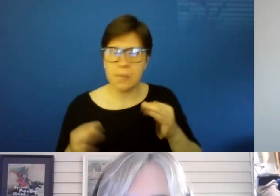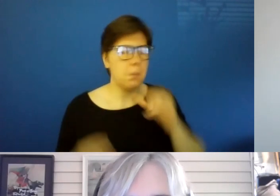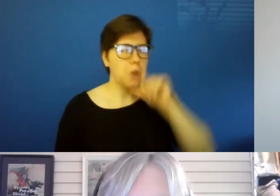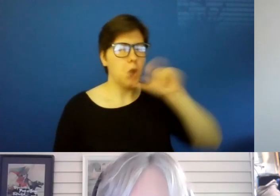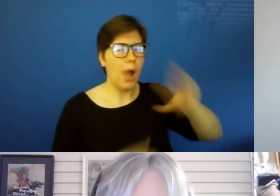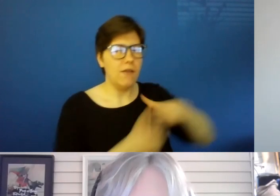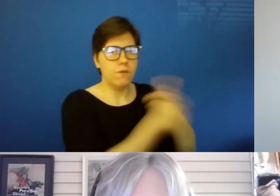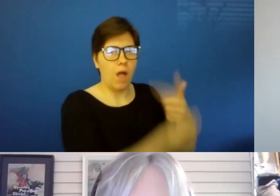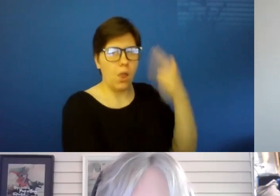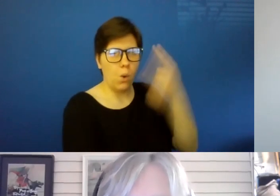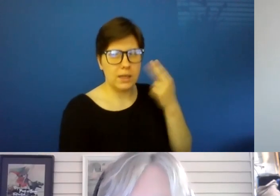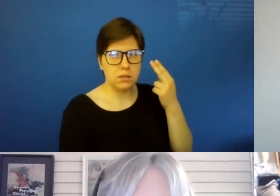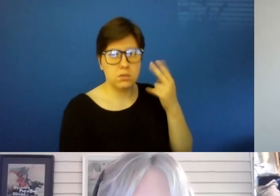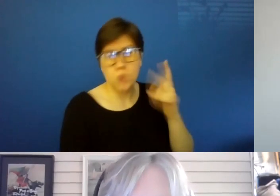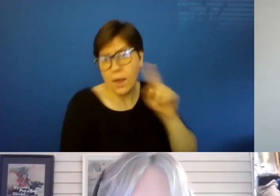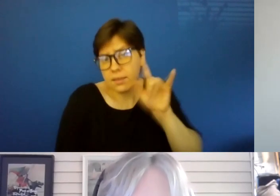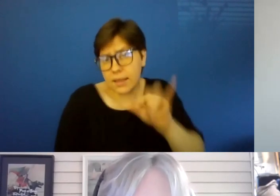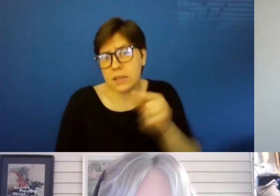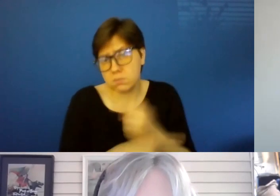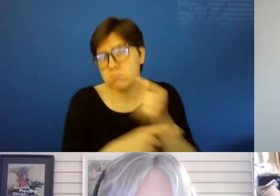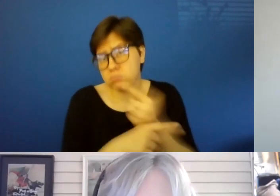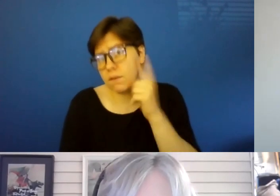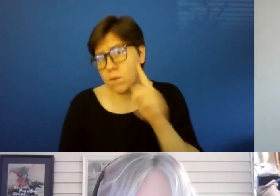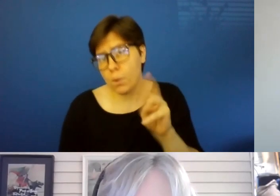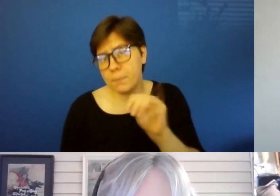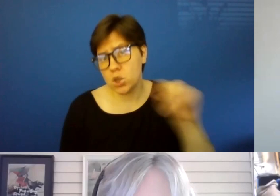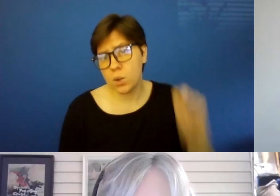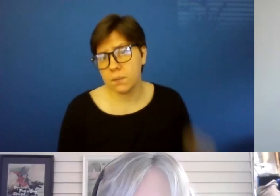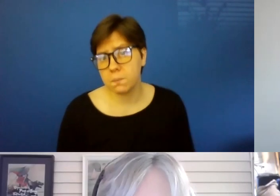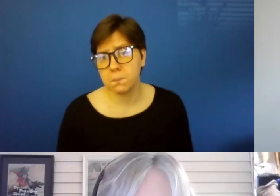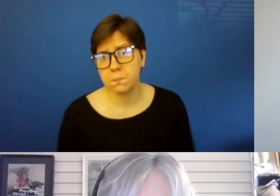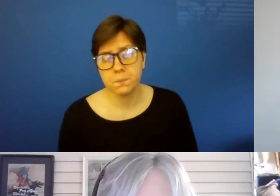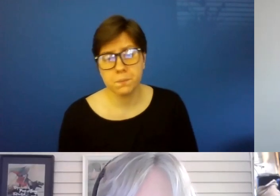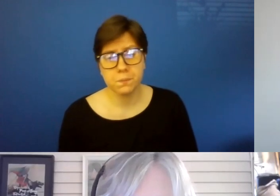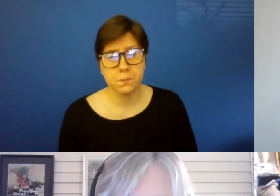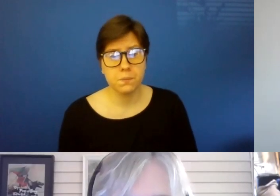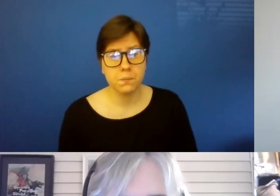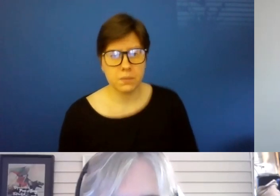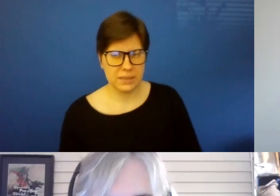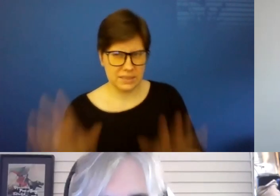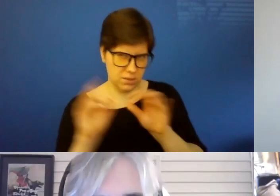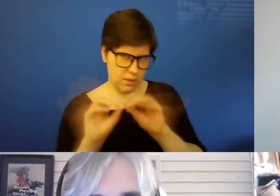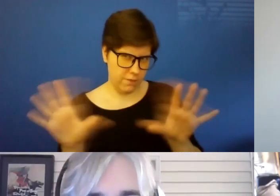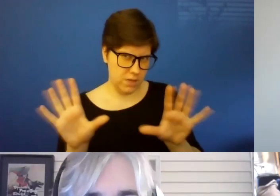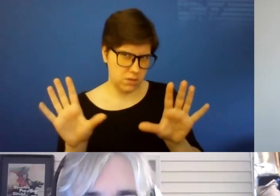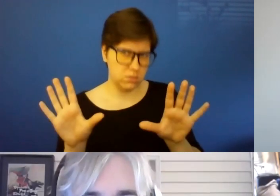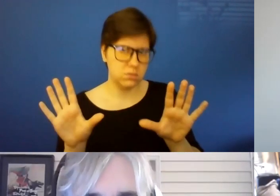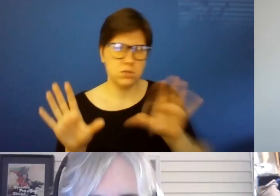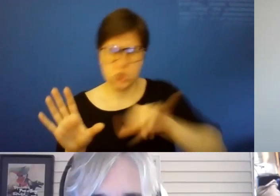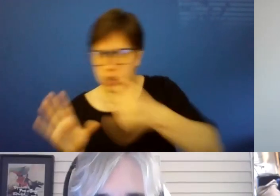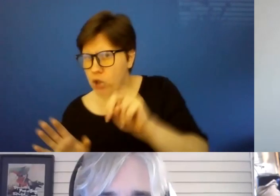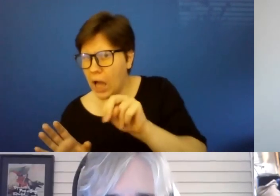So I think that's a legitimate option for Minnesota. And if I just want to make sure that I'm correctly understanding, John, and